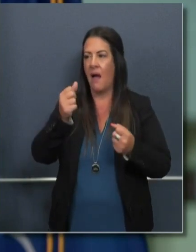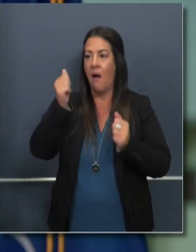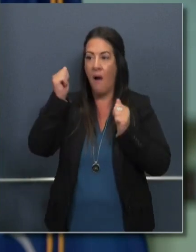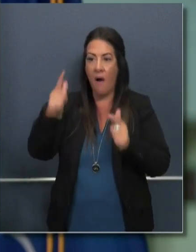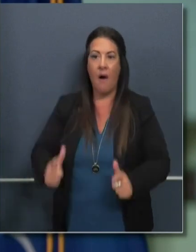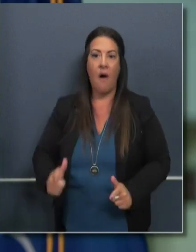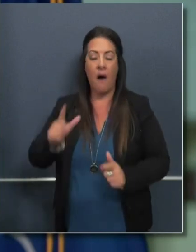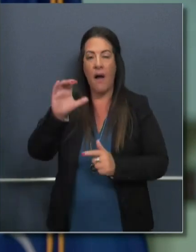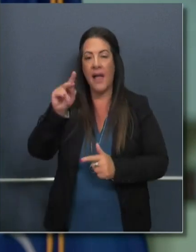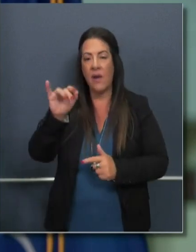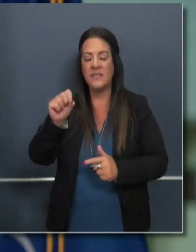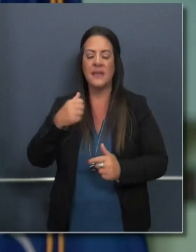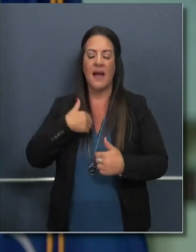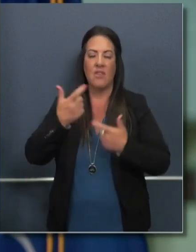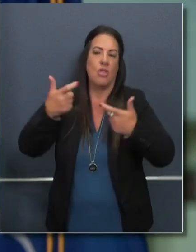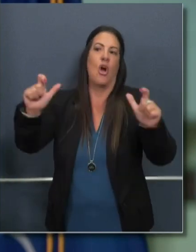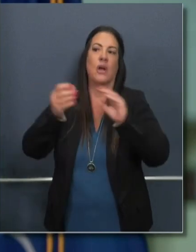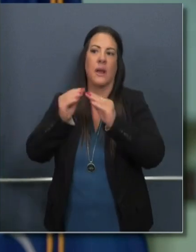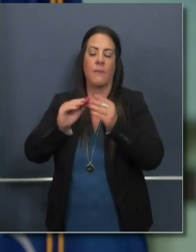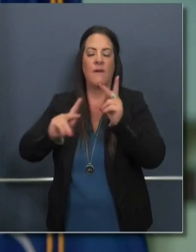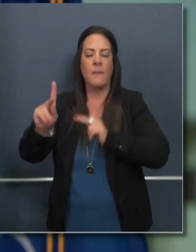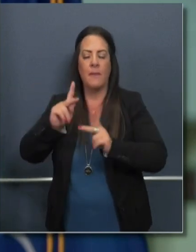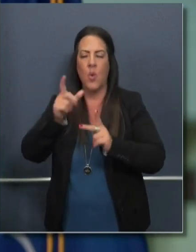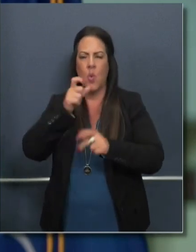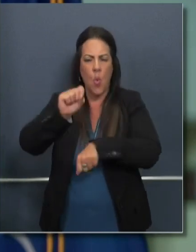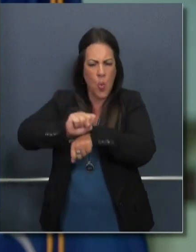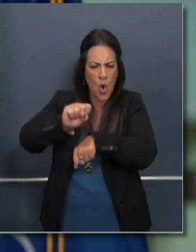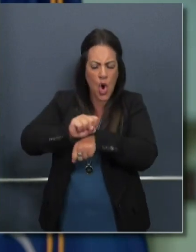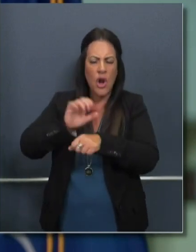robust. Some of the larger counties have